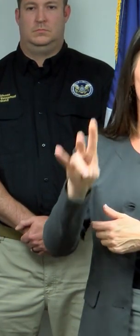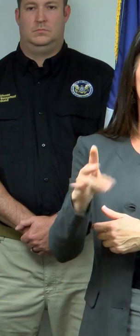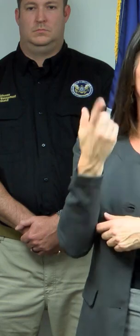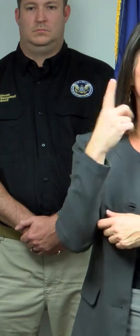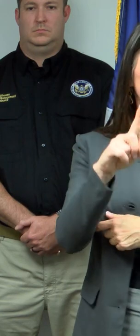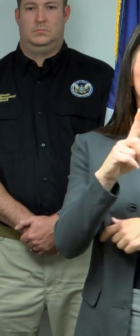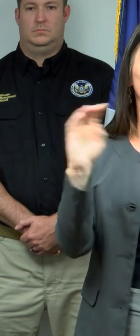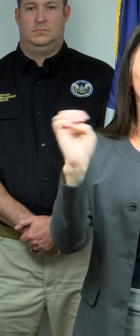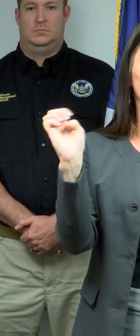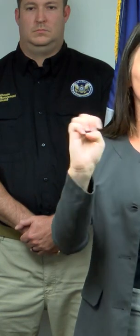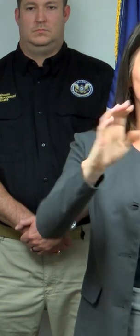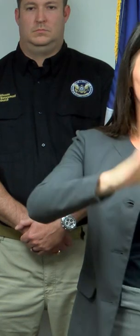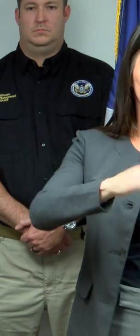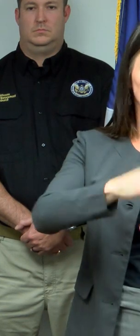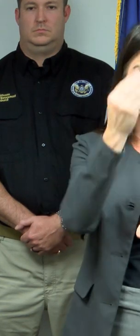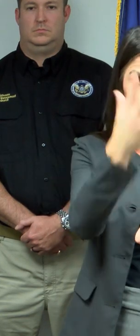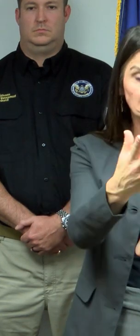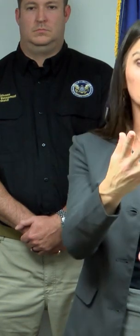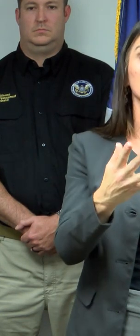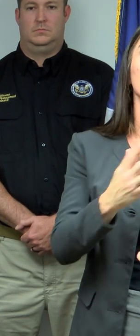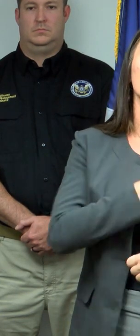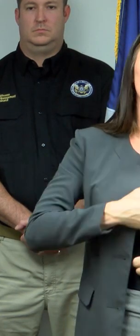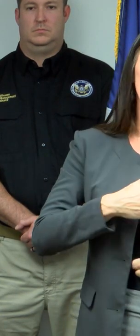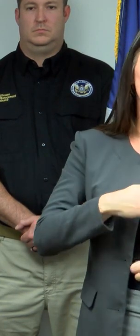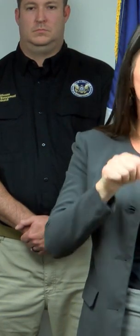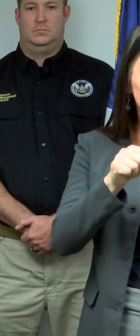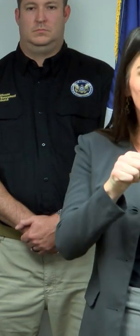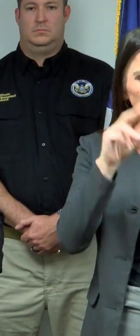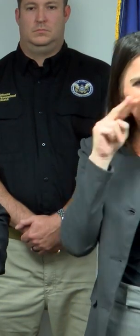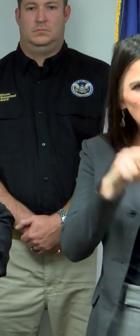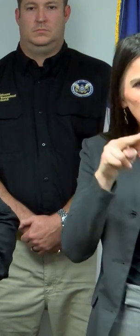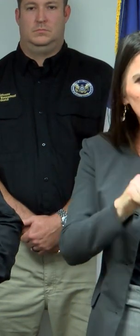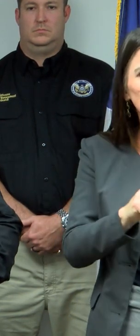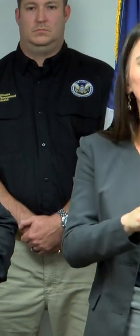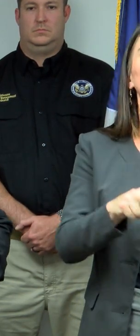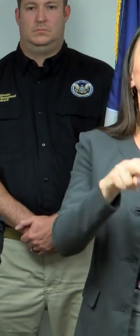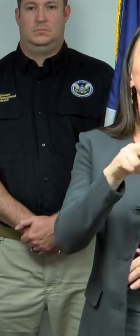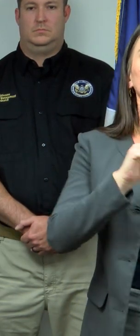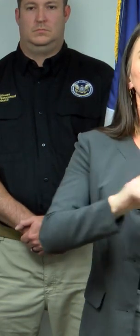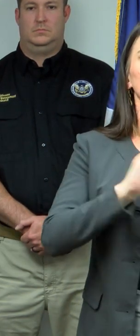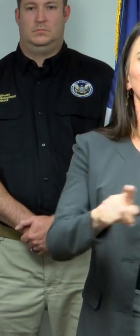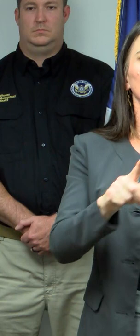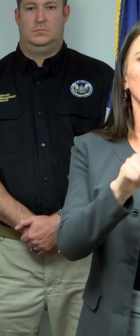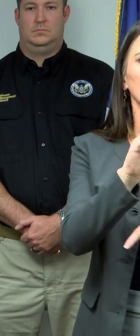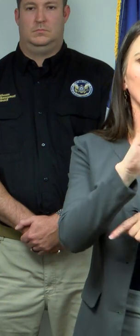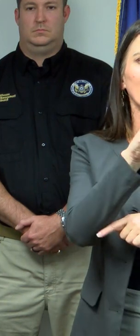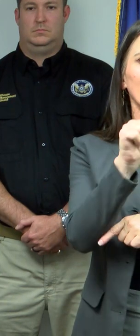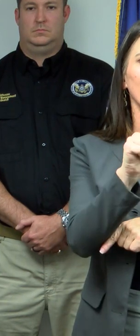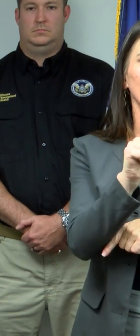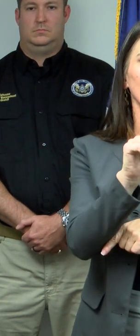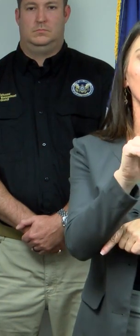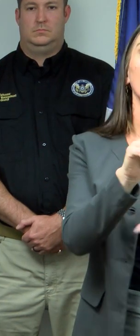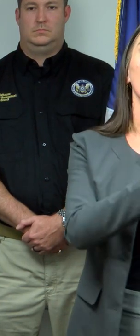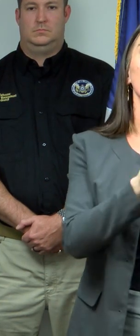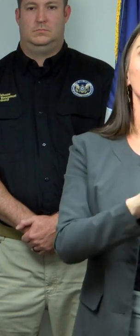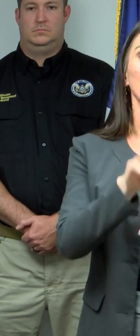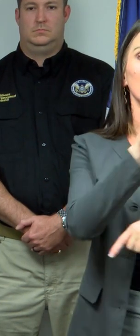alert. Please continue to monitor FBC OEM social media channels and